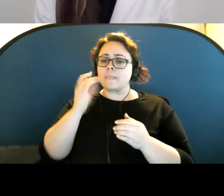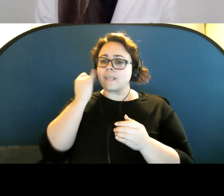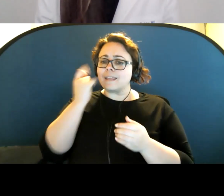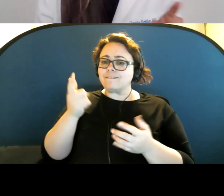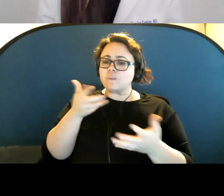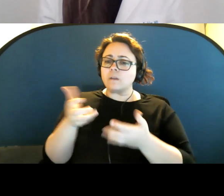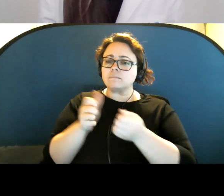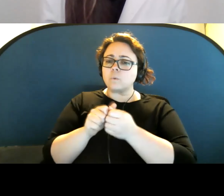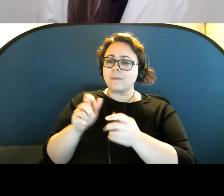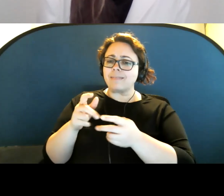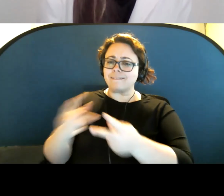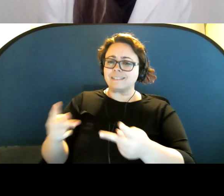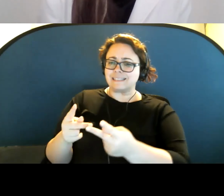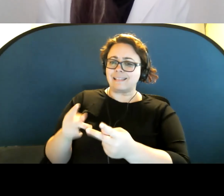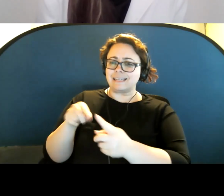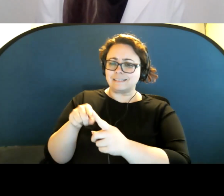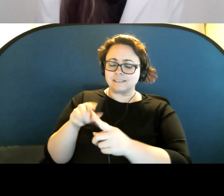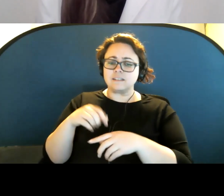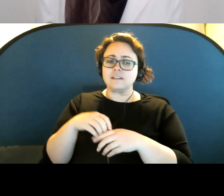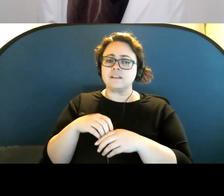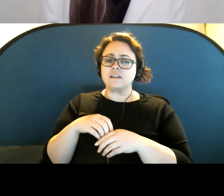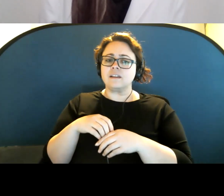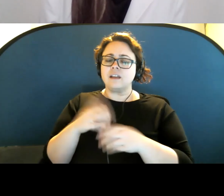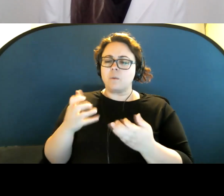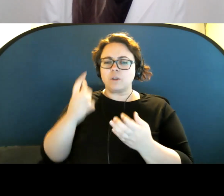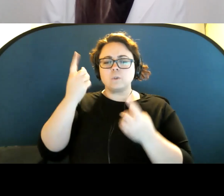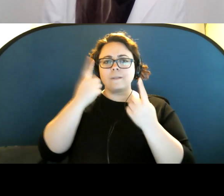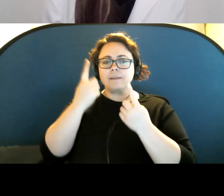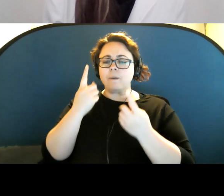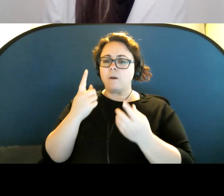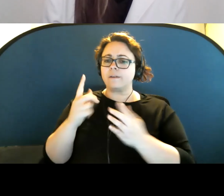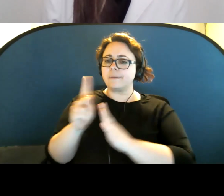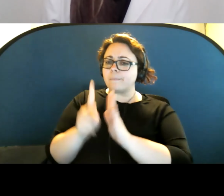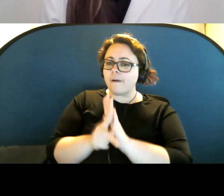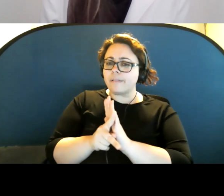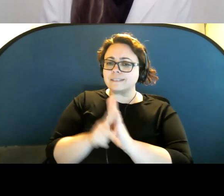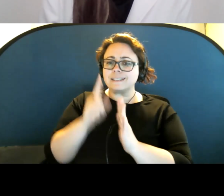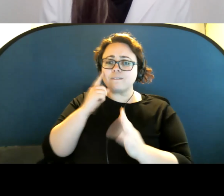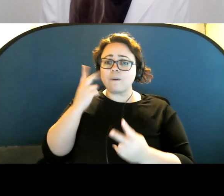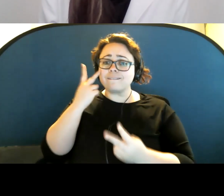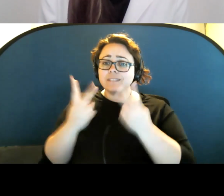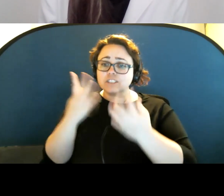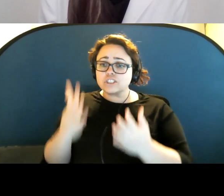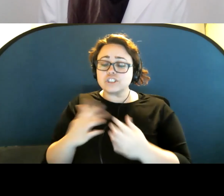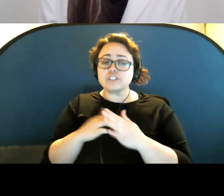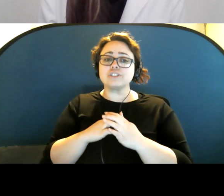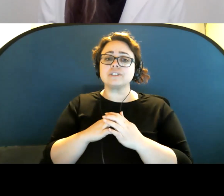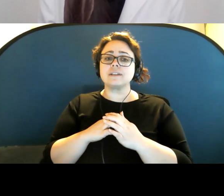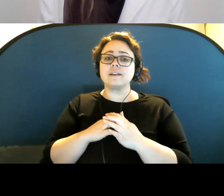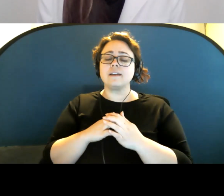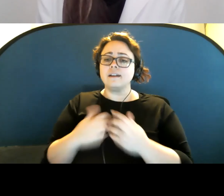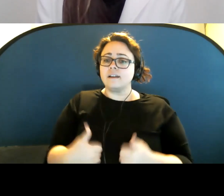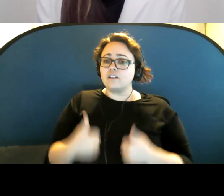about this. What is the policy at these facilities for visitors, getting residents outside,